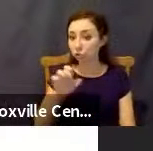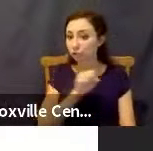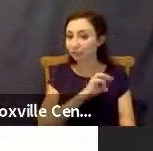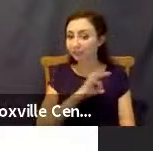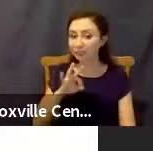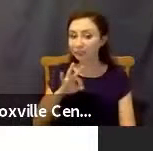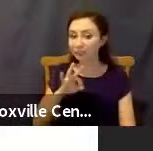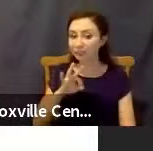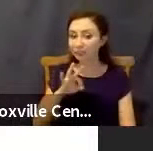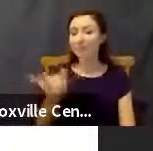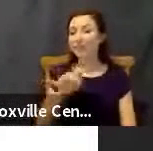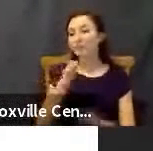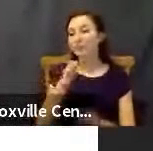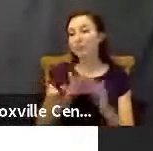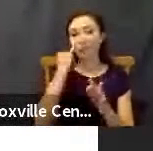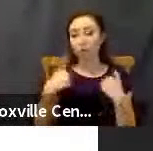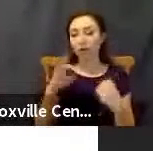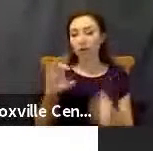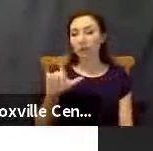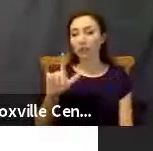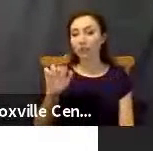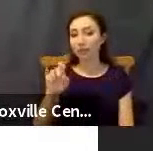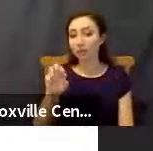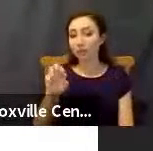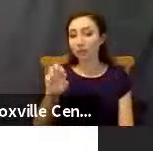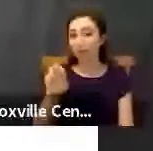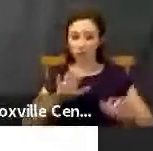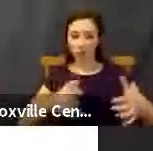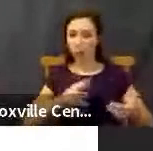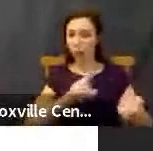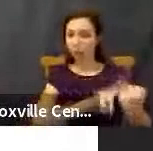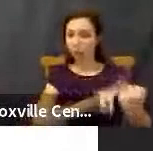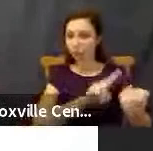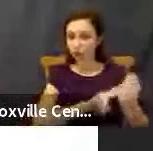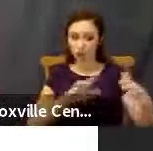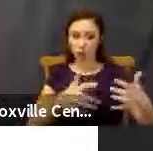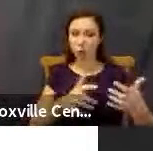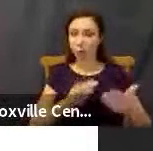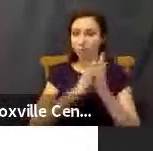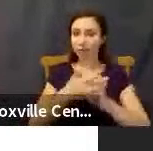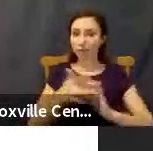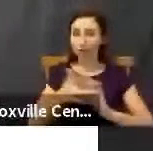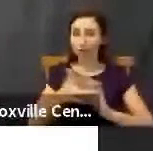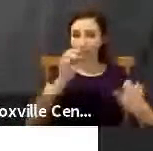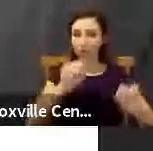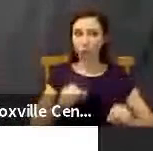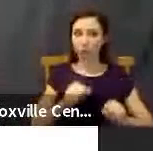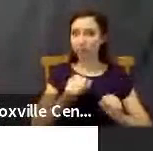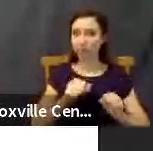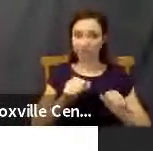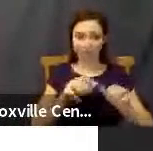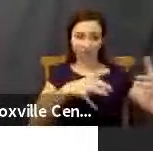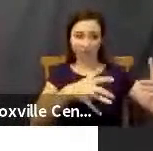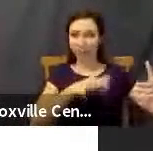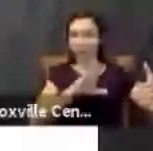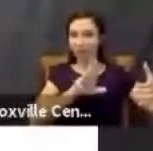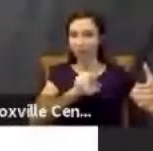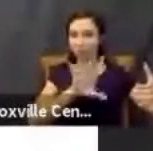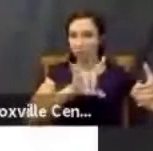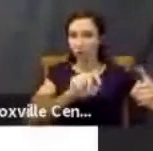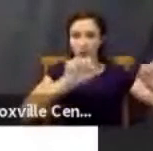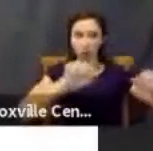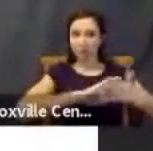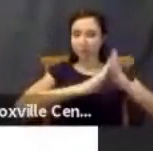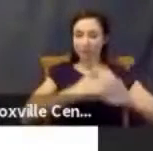a cluster among a group of nurses could take a nursing unit and make it where it